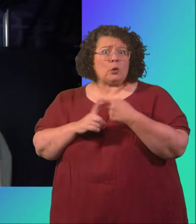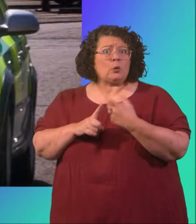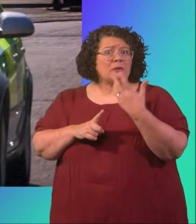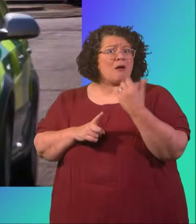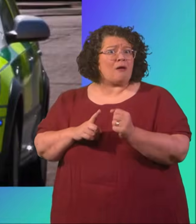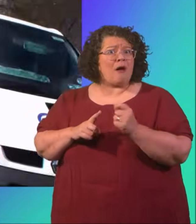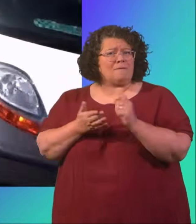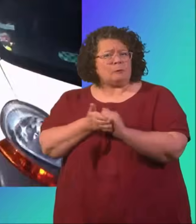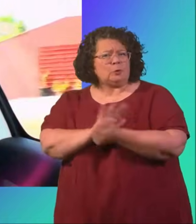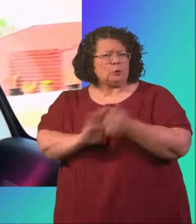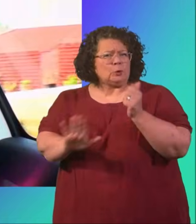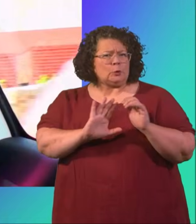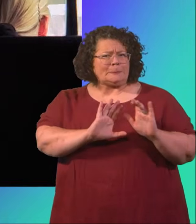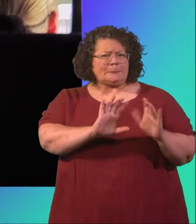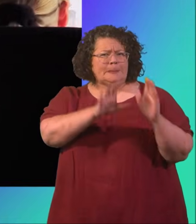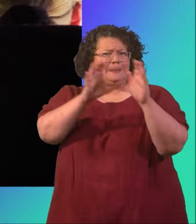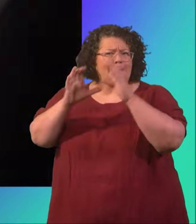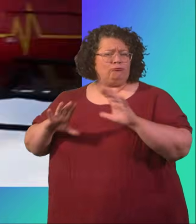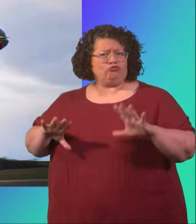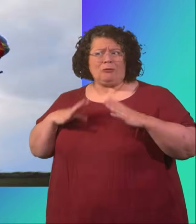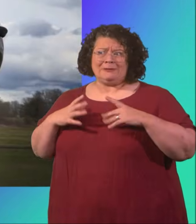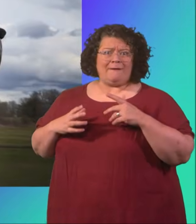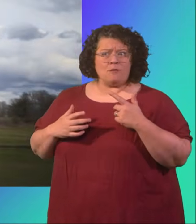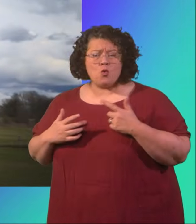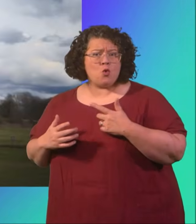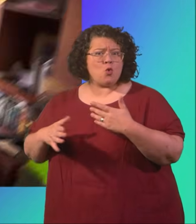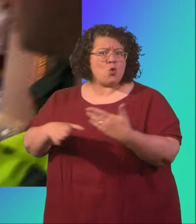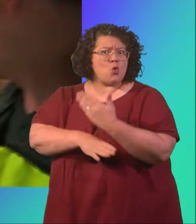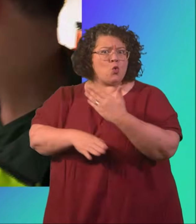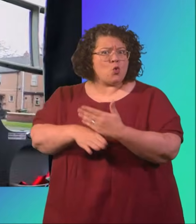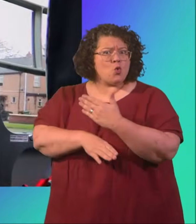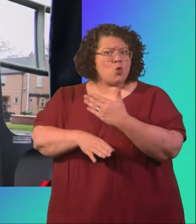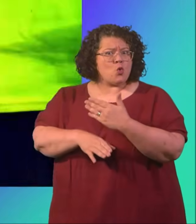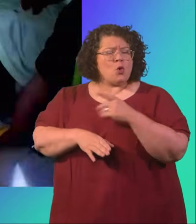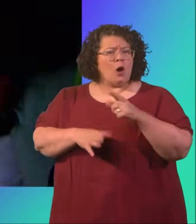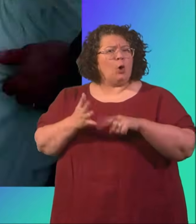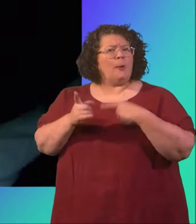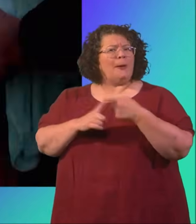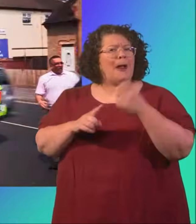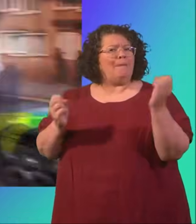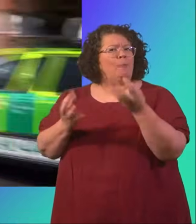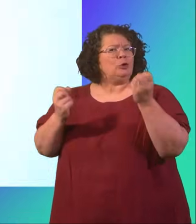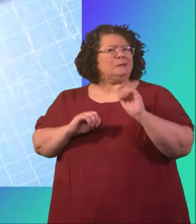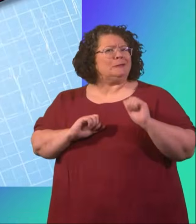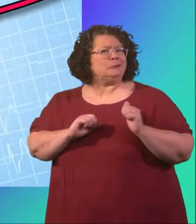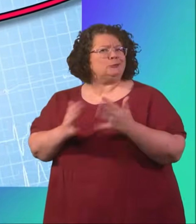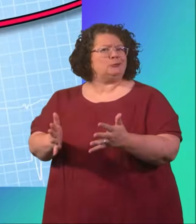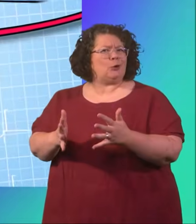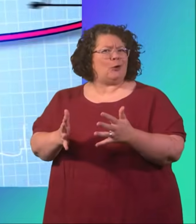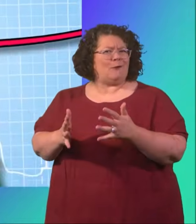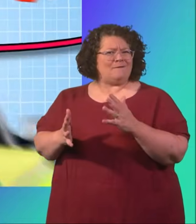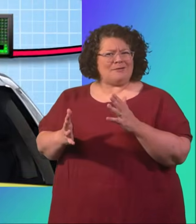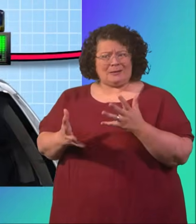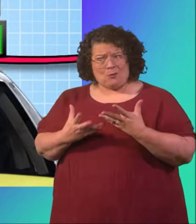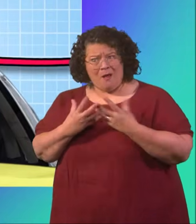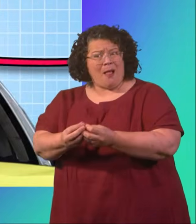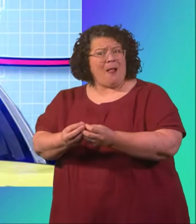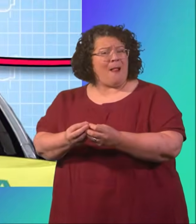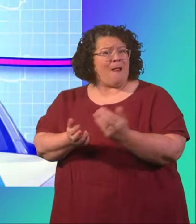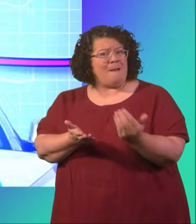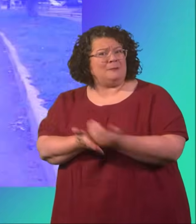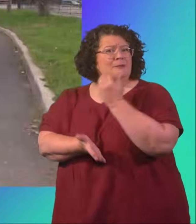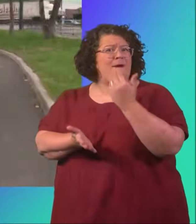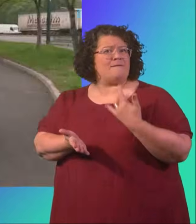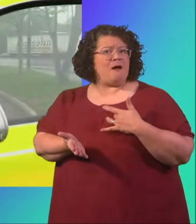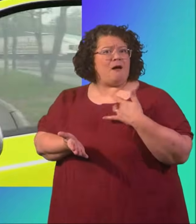going on call with the UK's emergency services, heading into the thick of the action to help save lives. Today, it's Xand's turn on